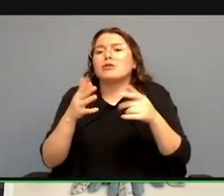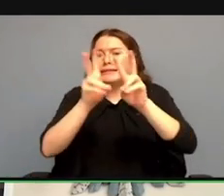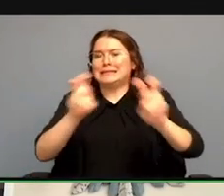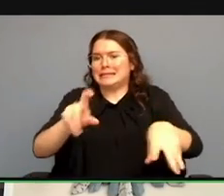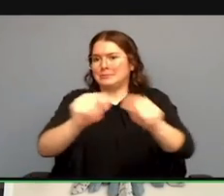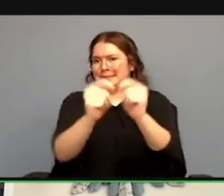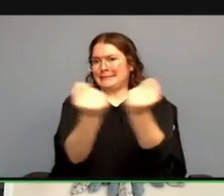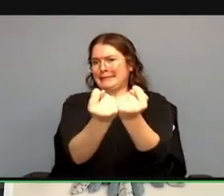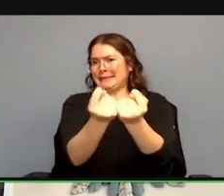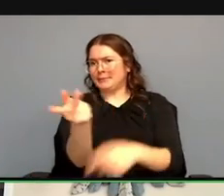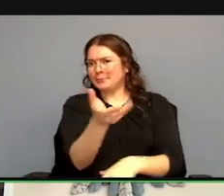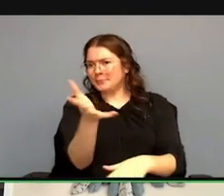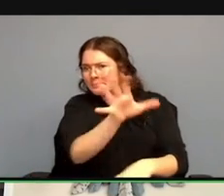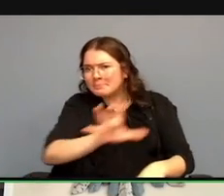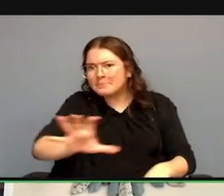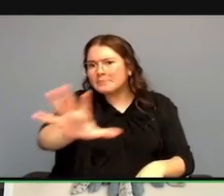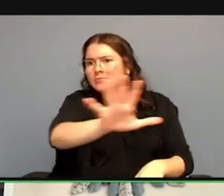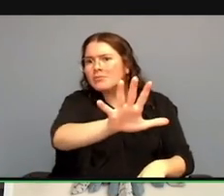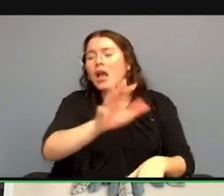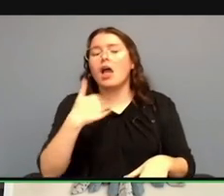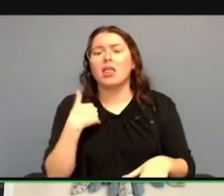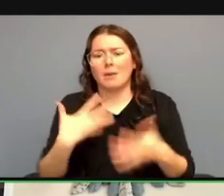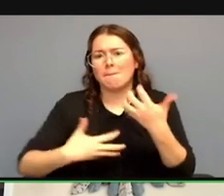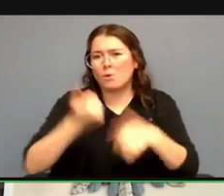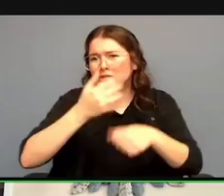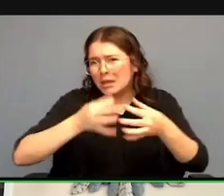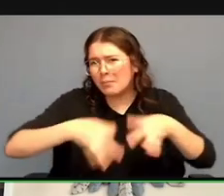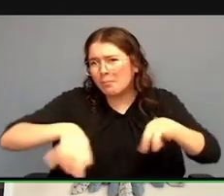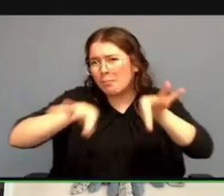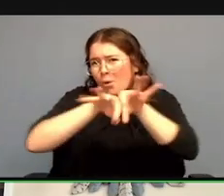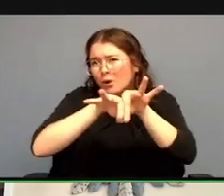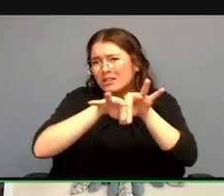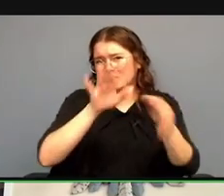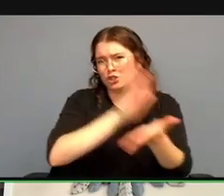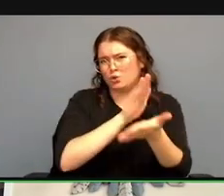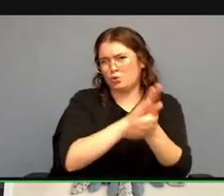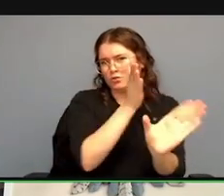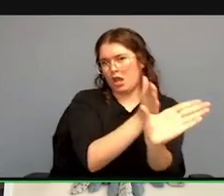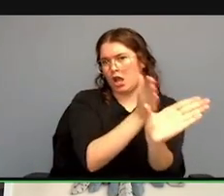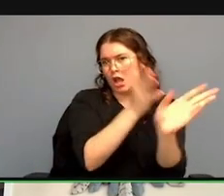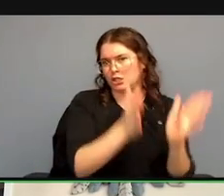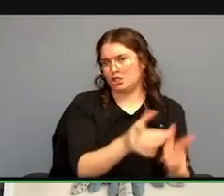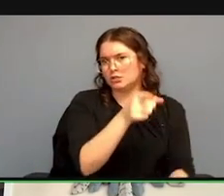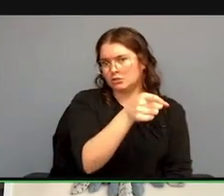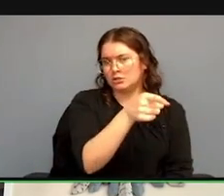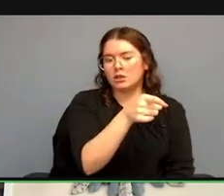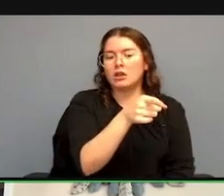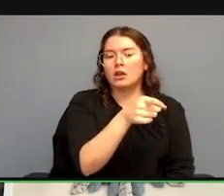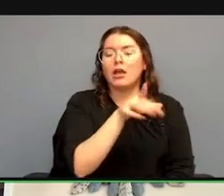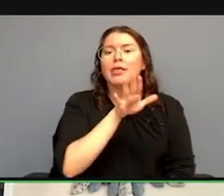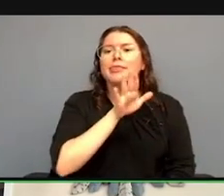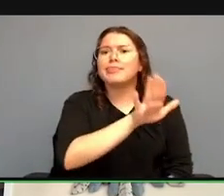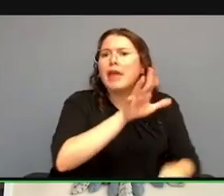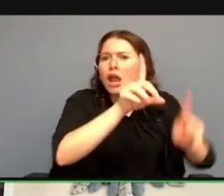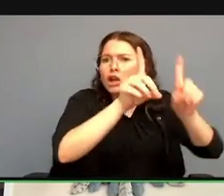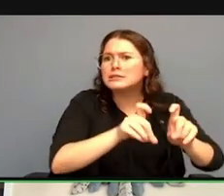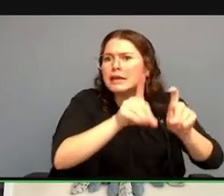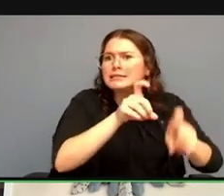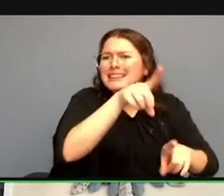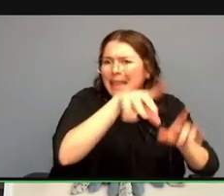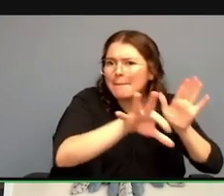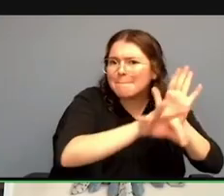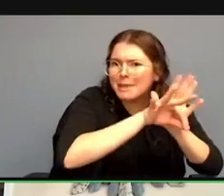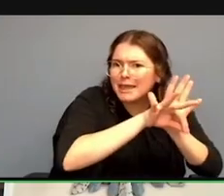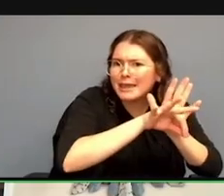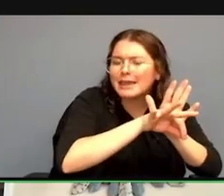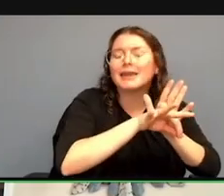but really most importantly, I would say the school psychologist, what tests they're going to choose.